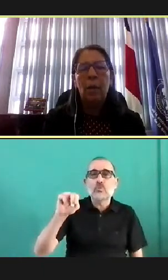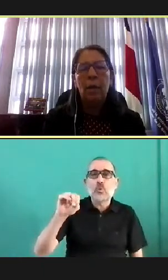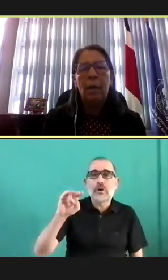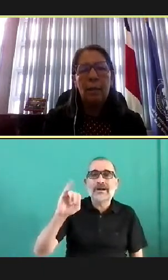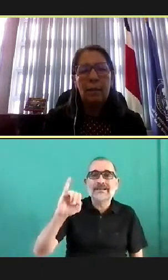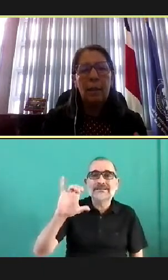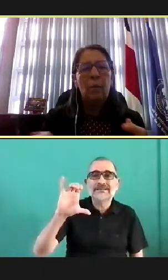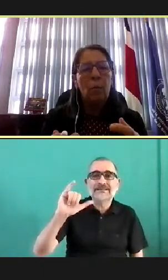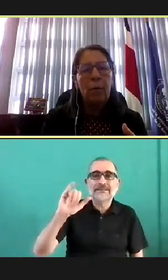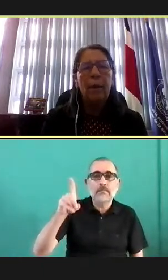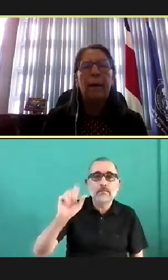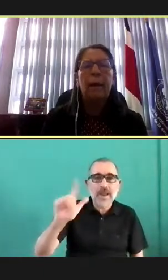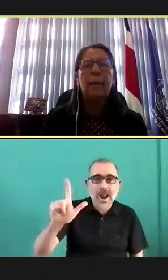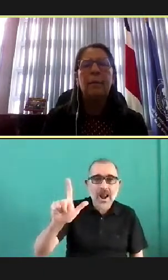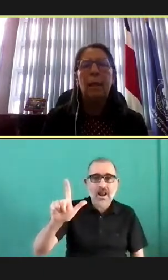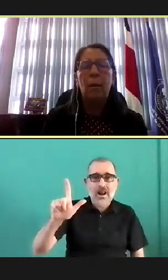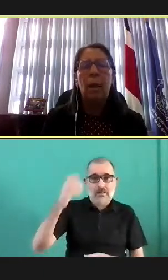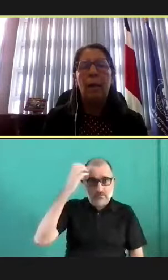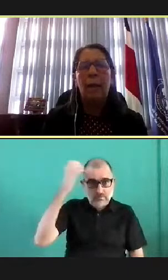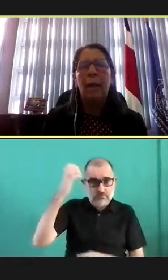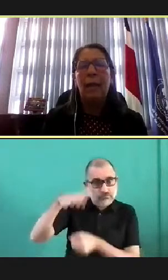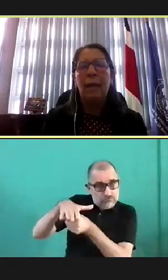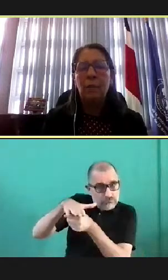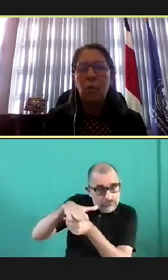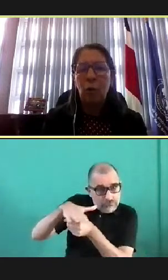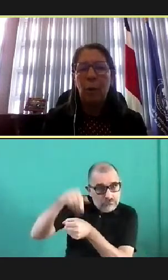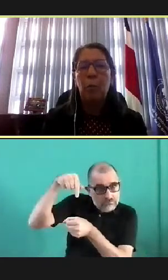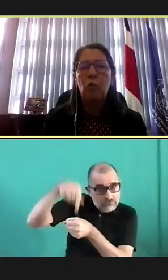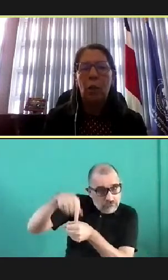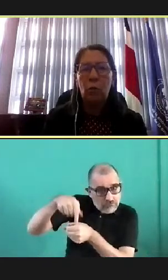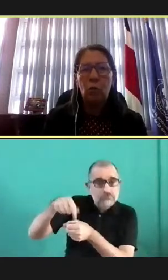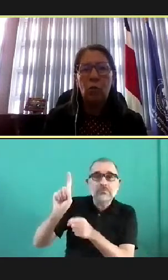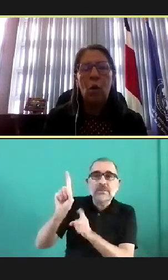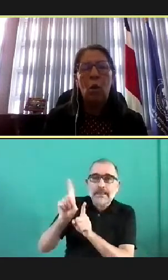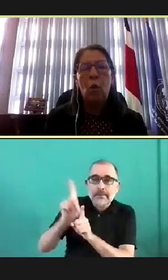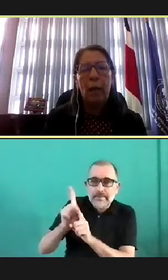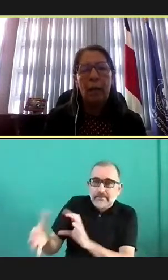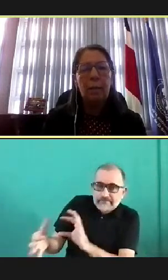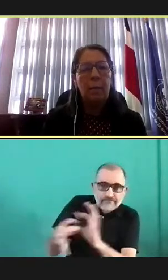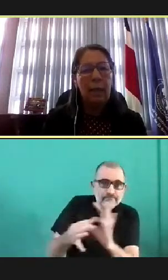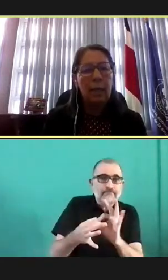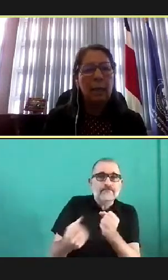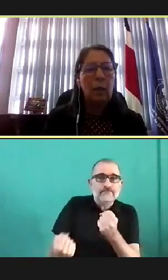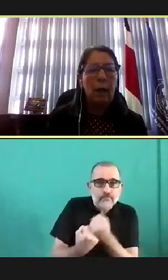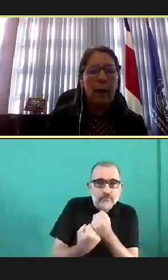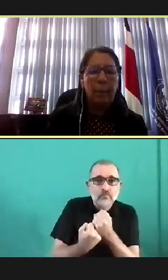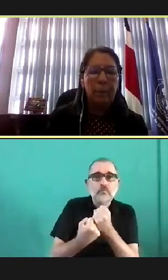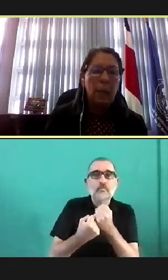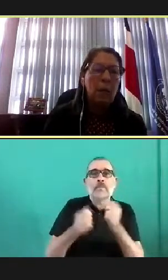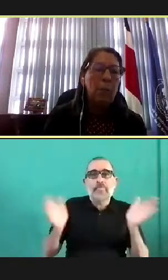recreational, expanding recreational activities as well.